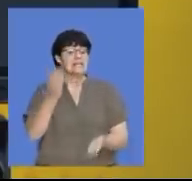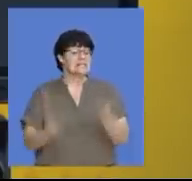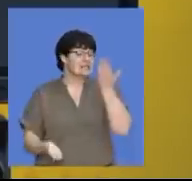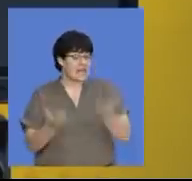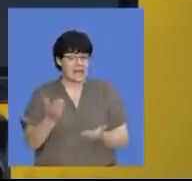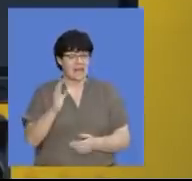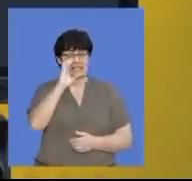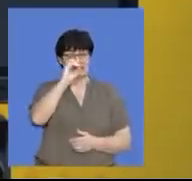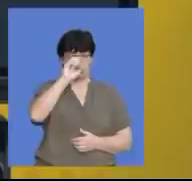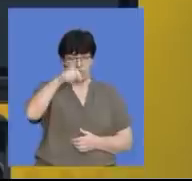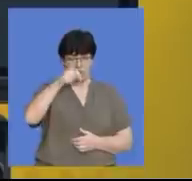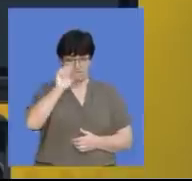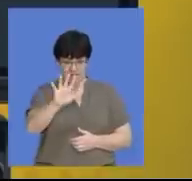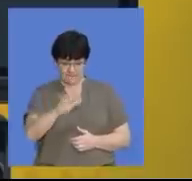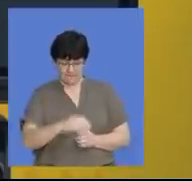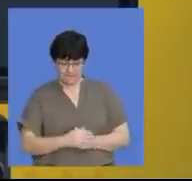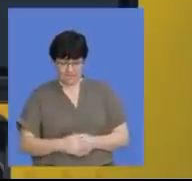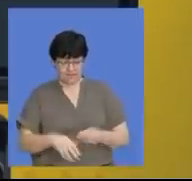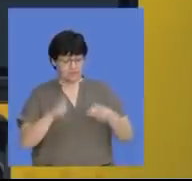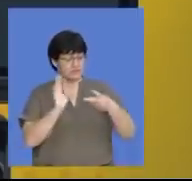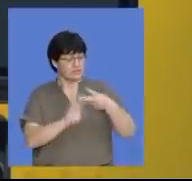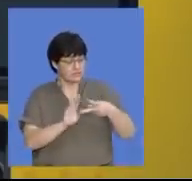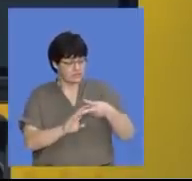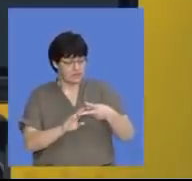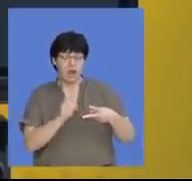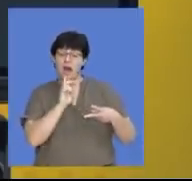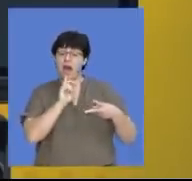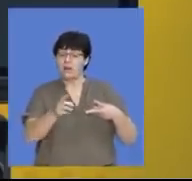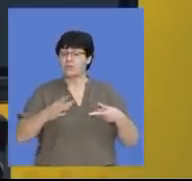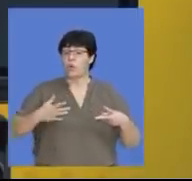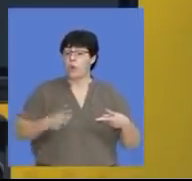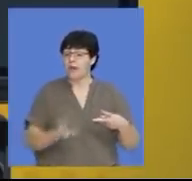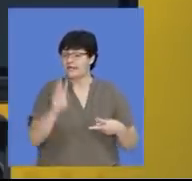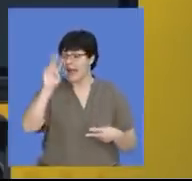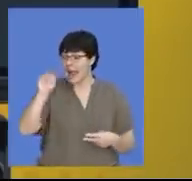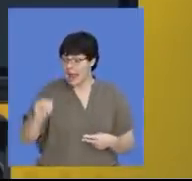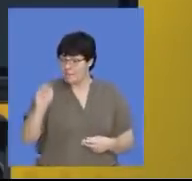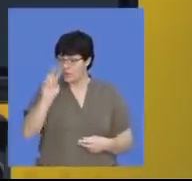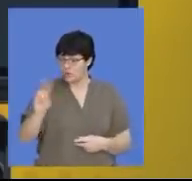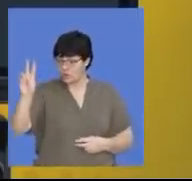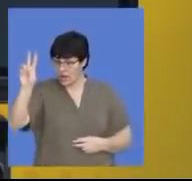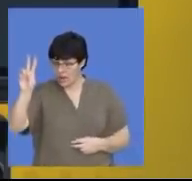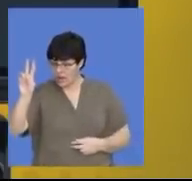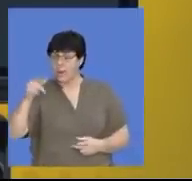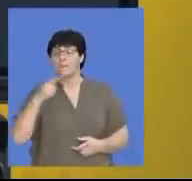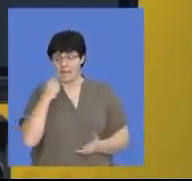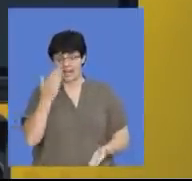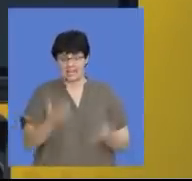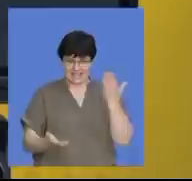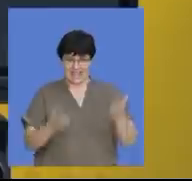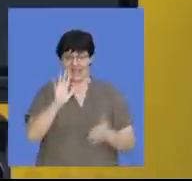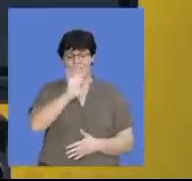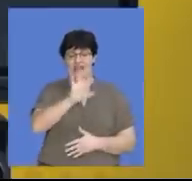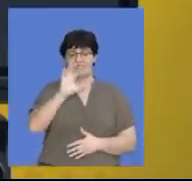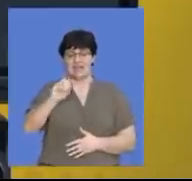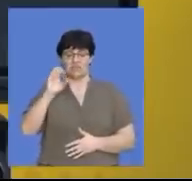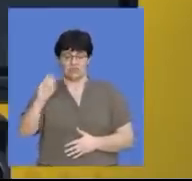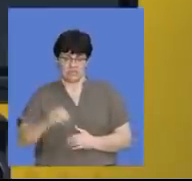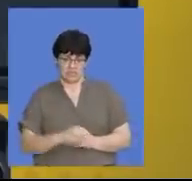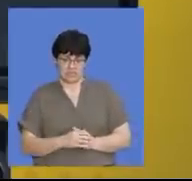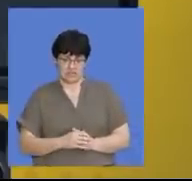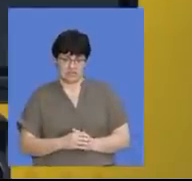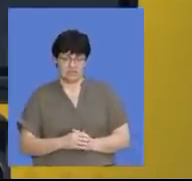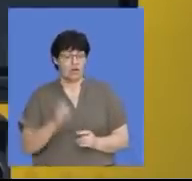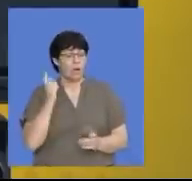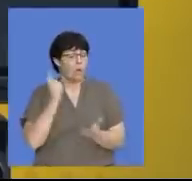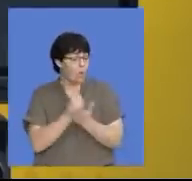is 0.5. If I want my answer in meters squared, my scale is 500.